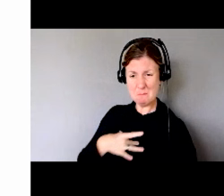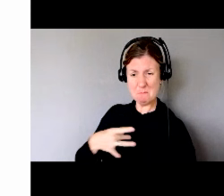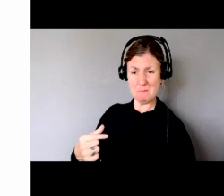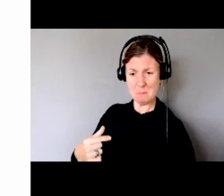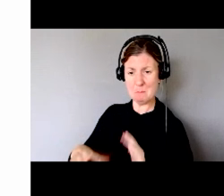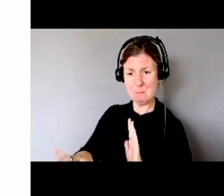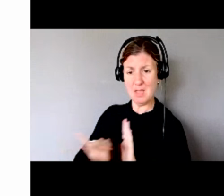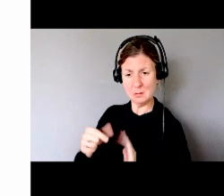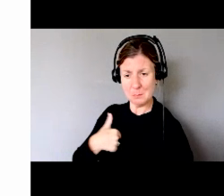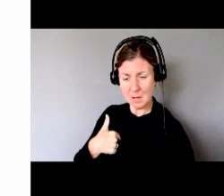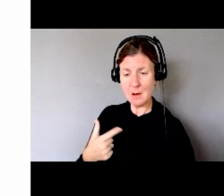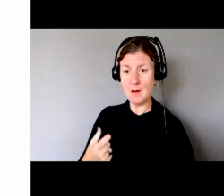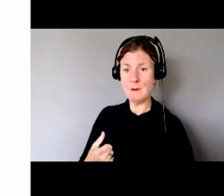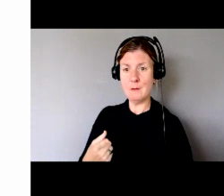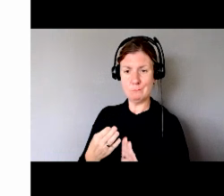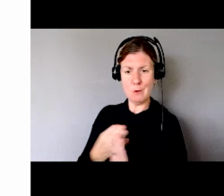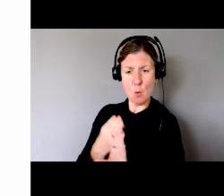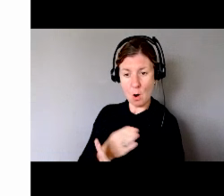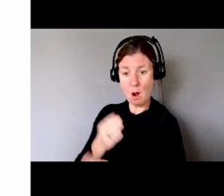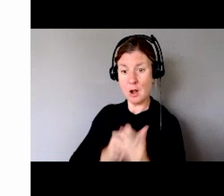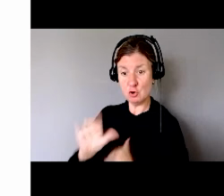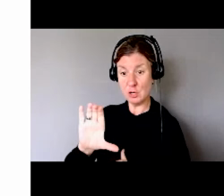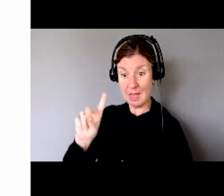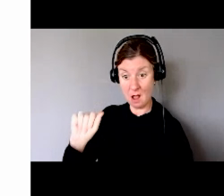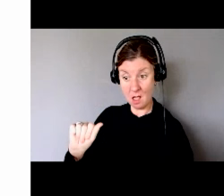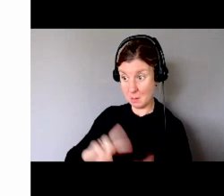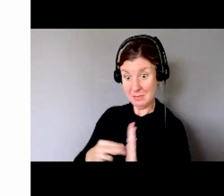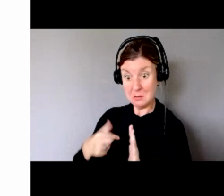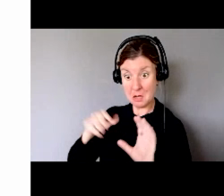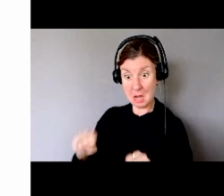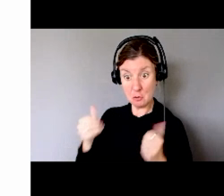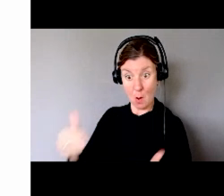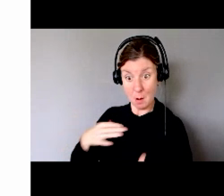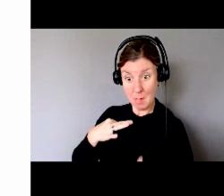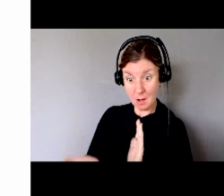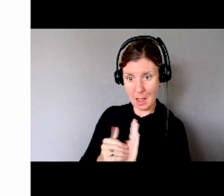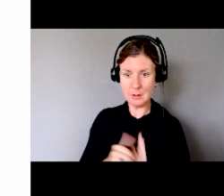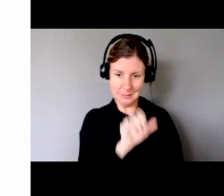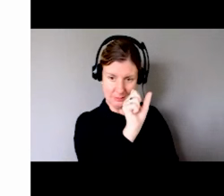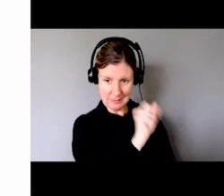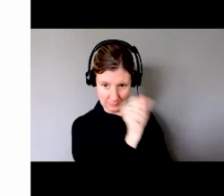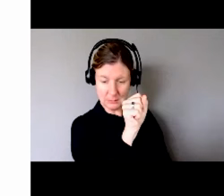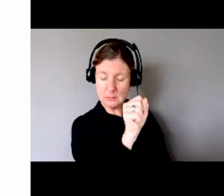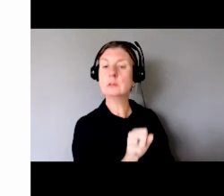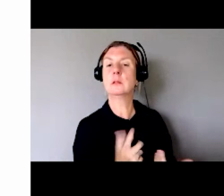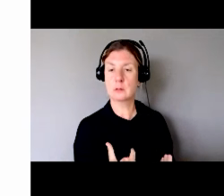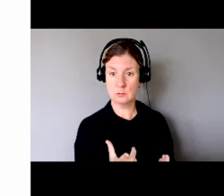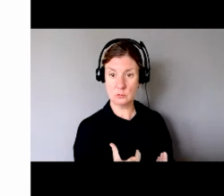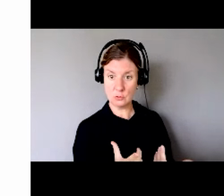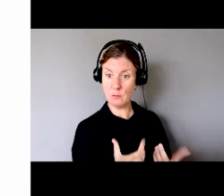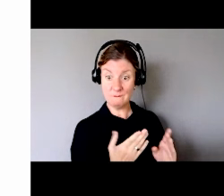projects? Yes. Your involvement in other Calgary Arts Development opportunities will not affect your eligibility for this